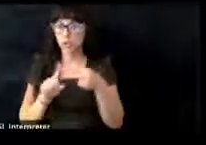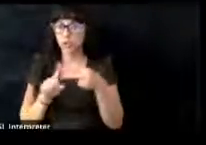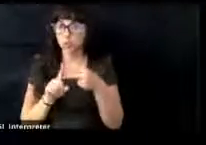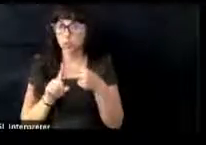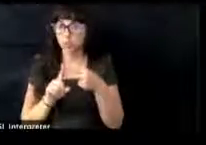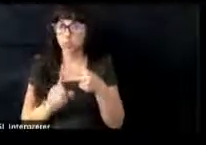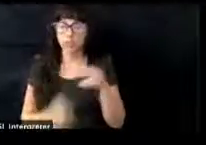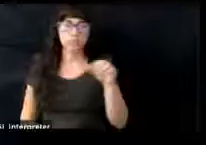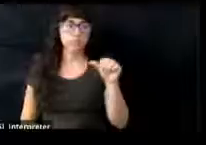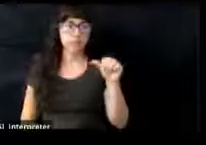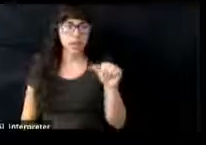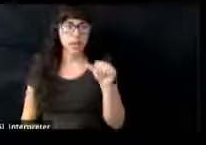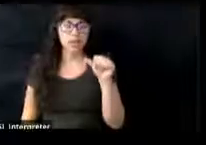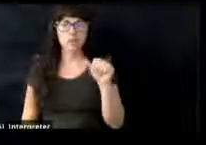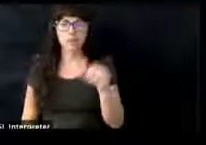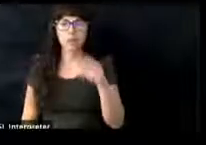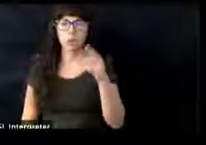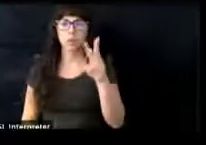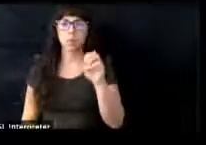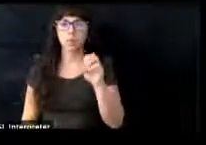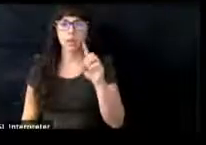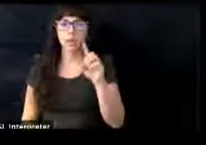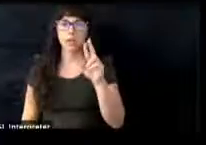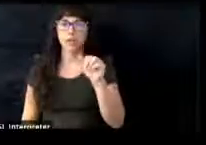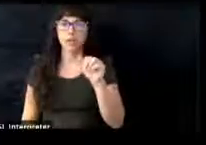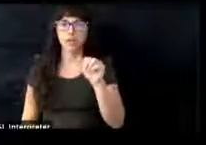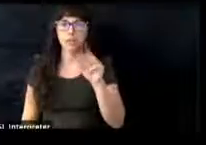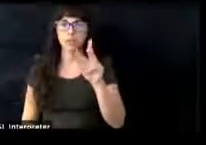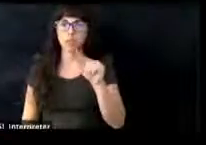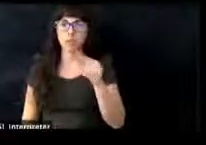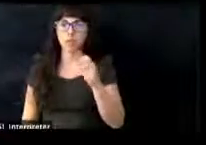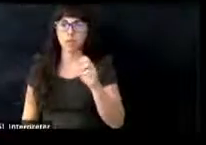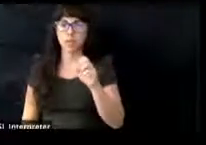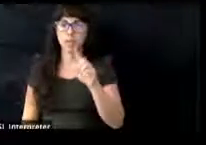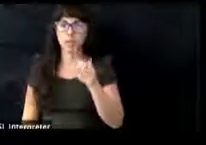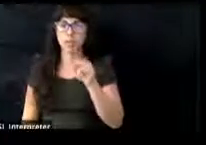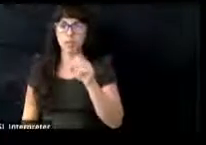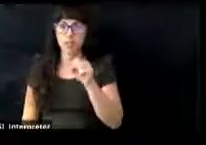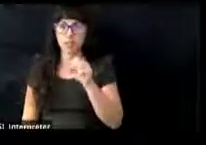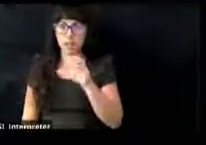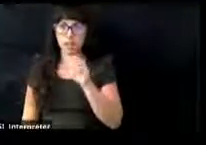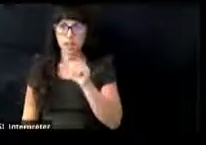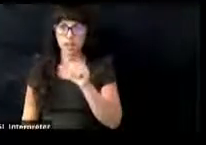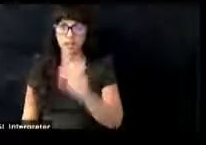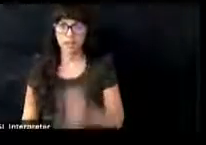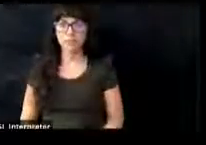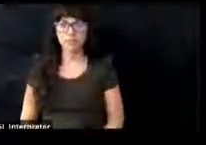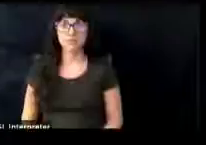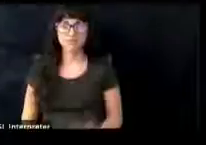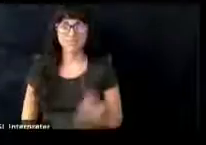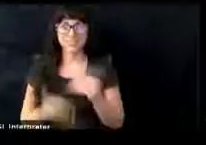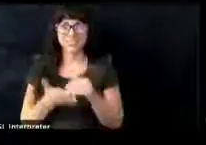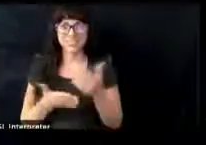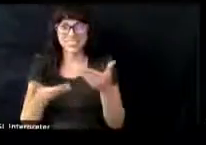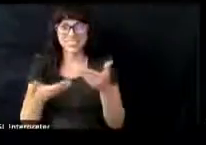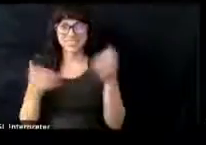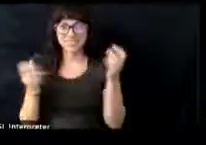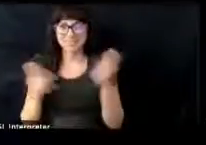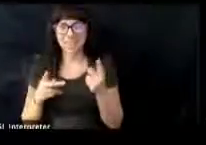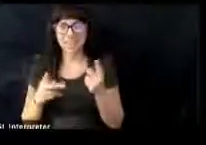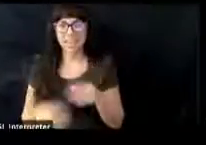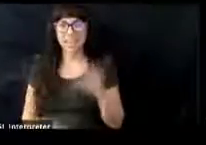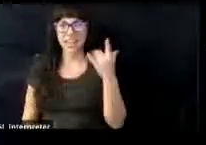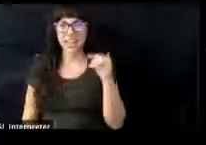@WeDrawTheLinesCA. Again, welcome back to the California Citizens